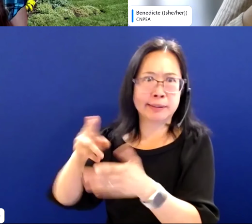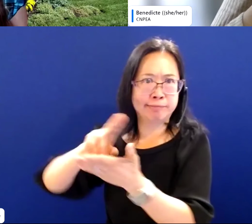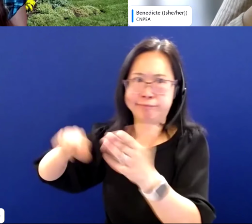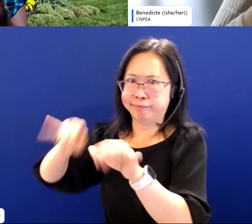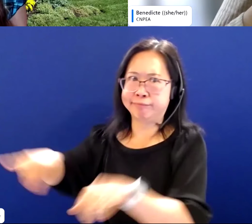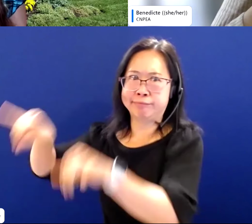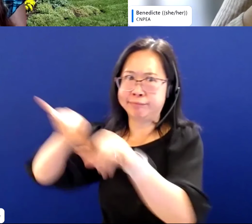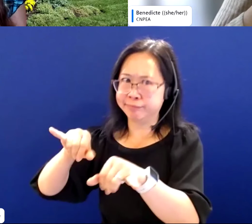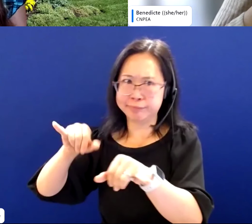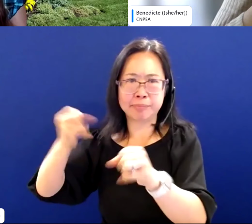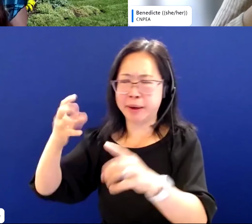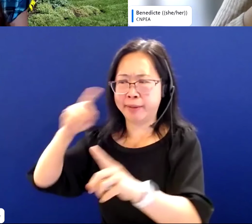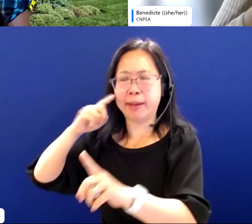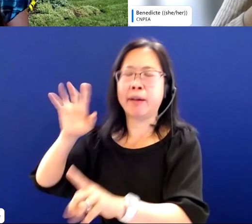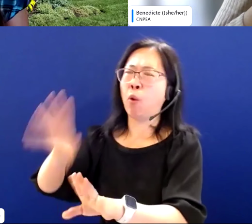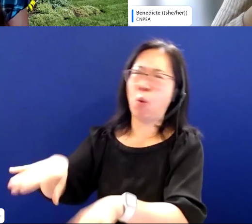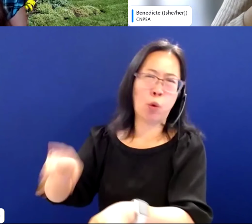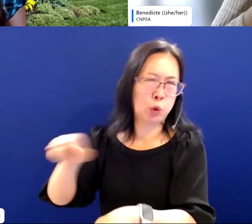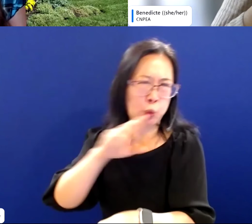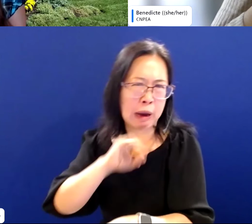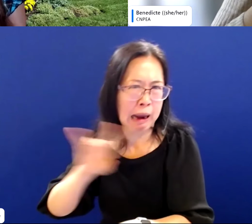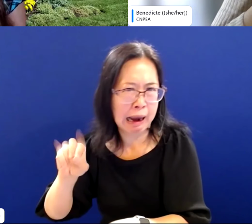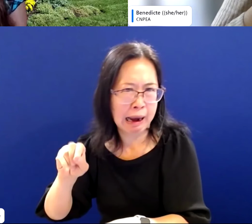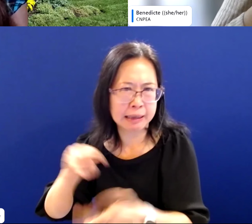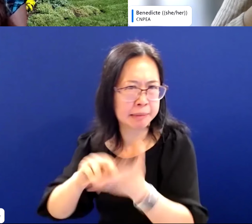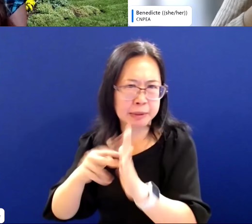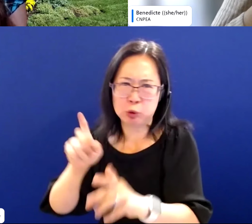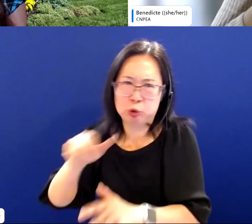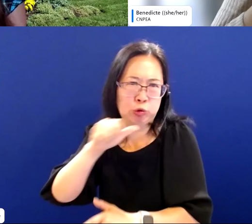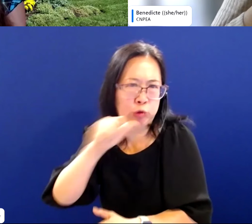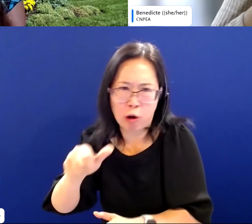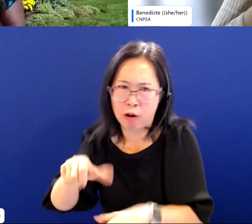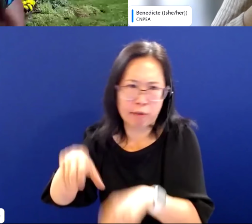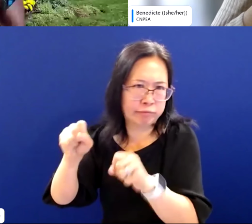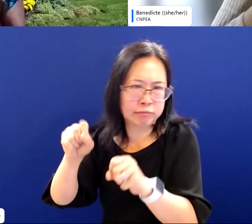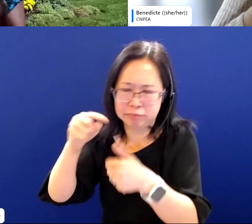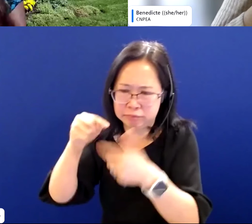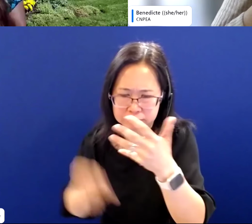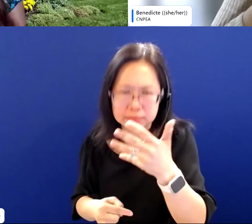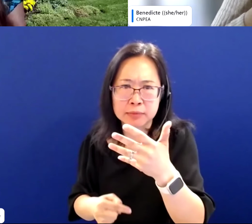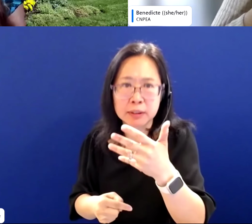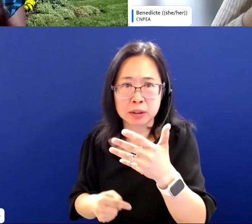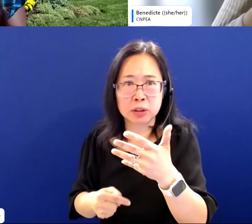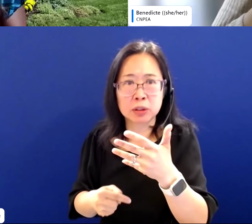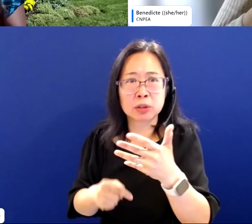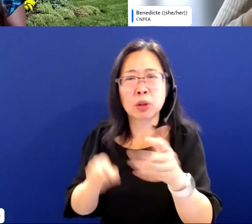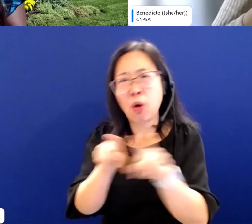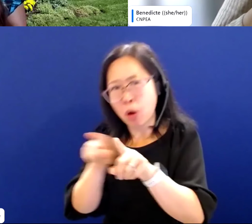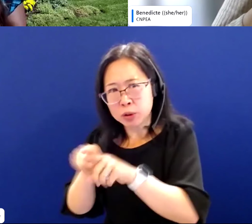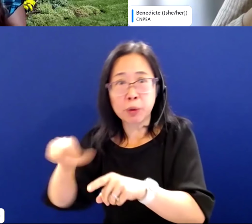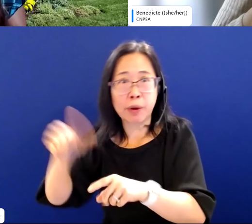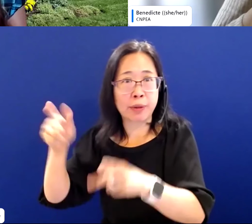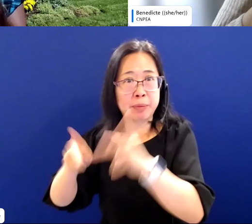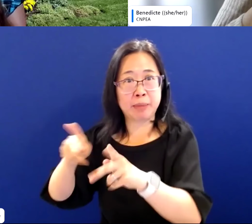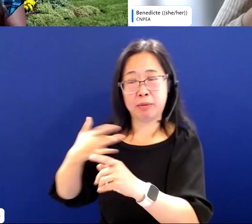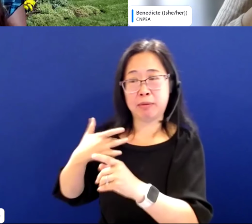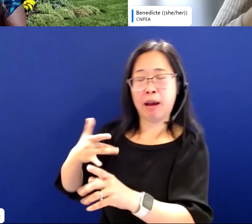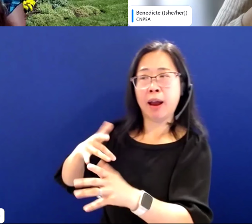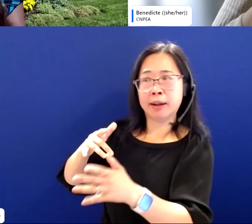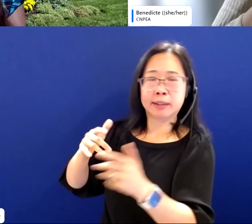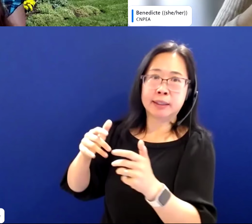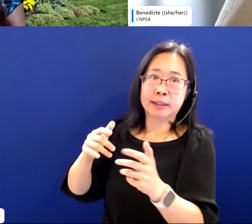shouldn't be doing, kind of thing. And that a lot of that even comes kind of in that paternalistic people trying to be